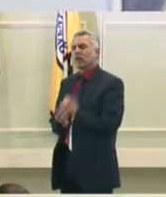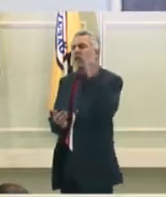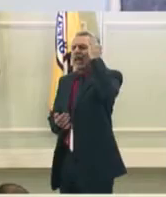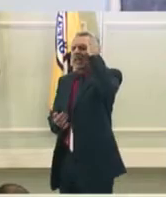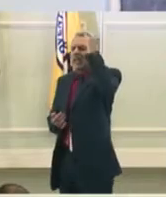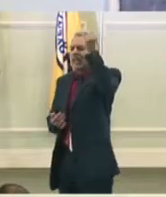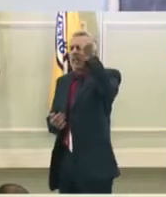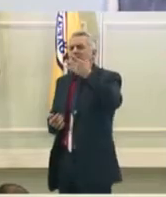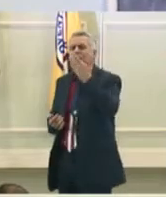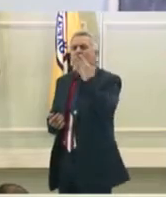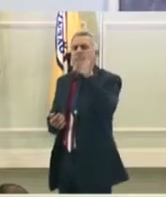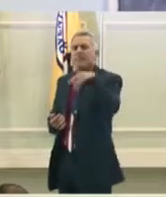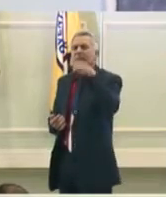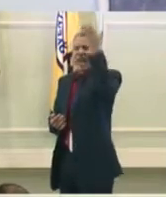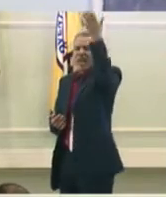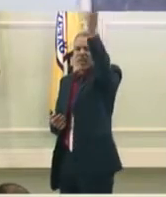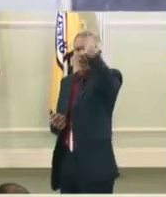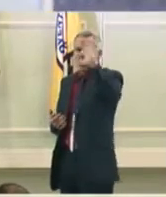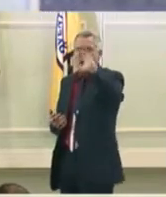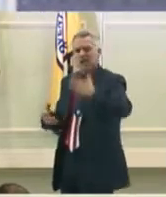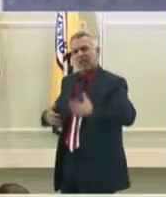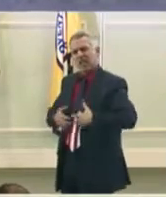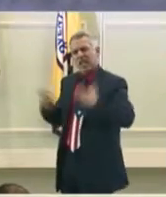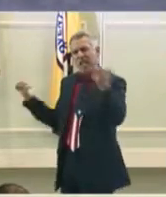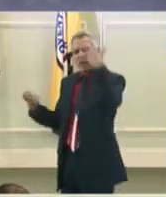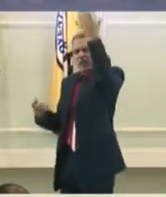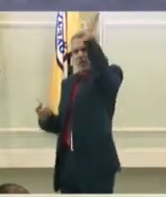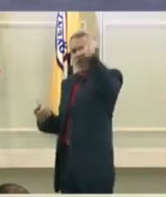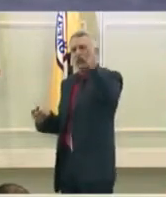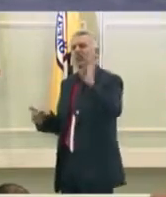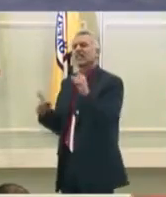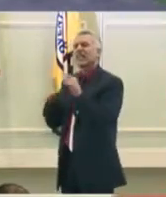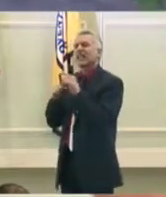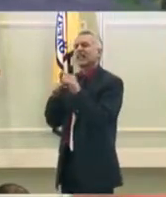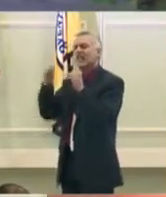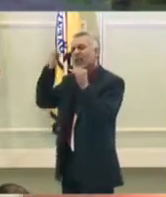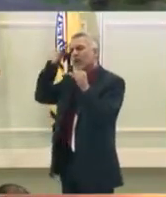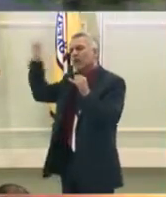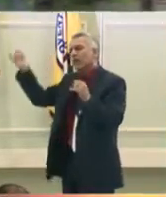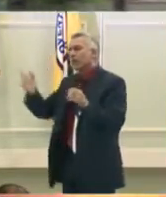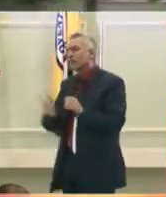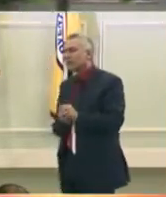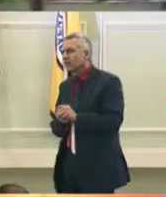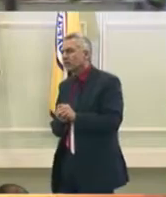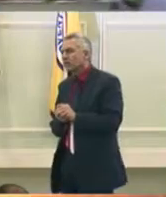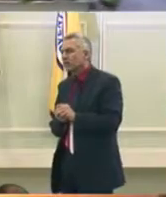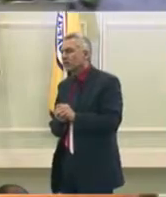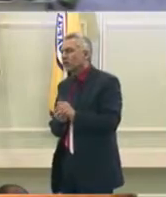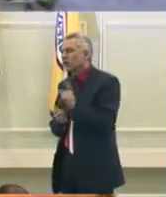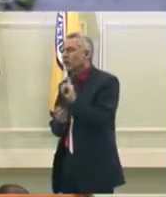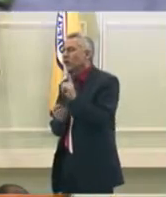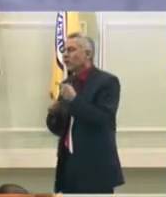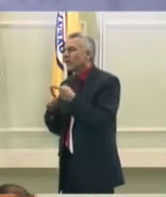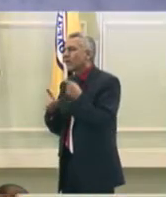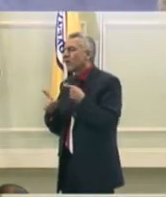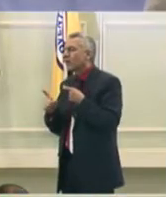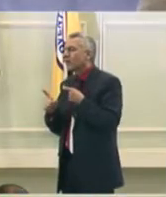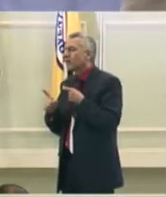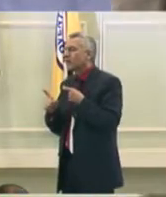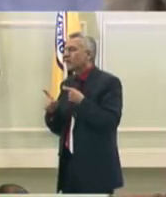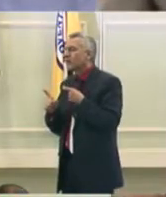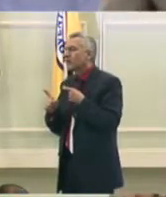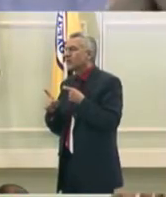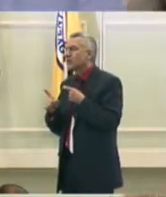he really doesn't want to help us. Where did this idea come from? Can I be candid with you? So I